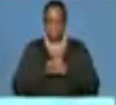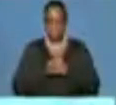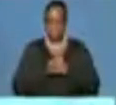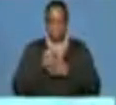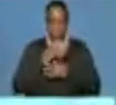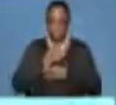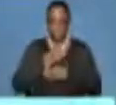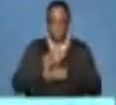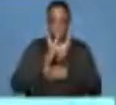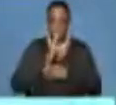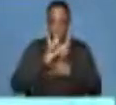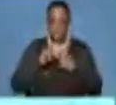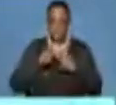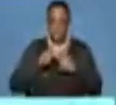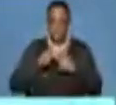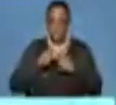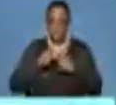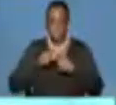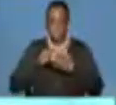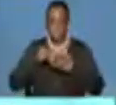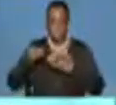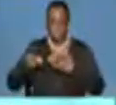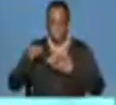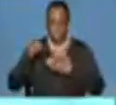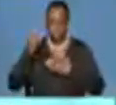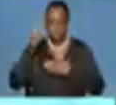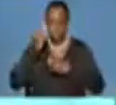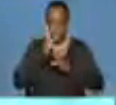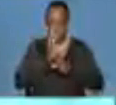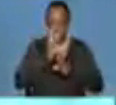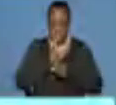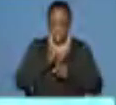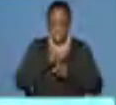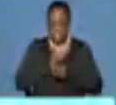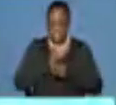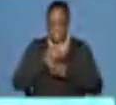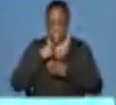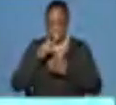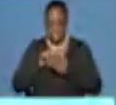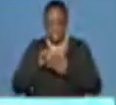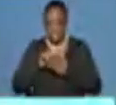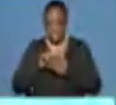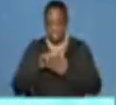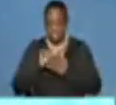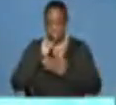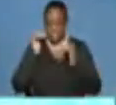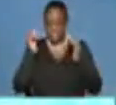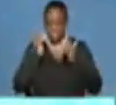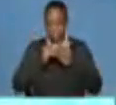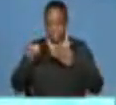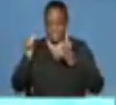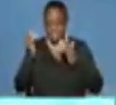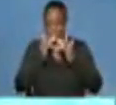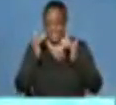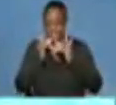Just how much are you paying to take the Jitney? Well, depending on which bus you hop on, the fares may not all be the same. It's